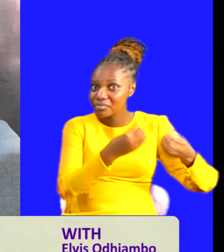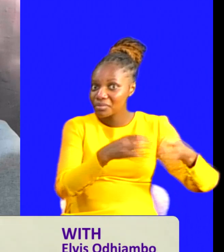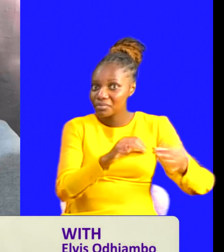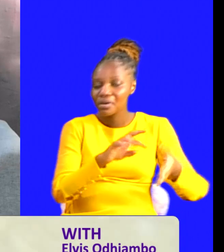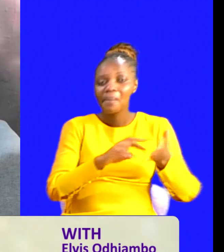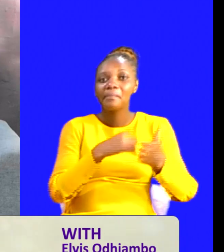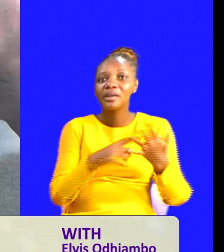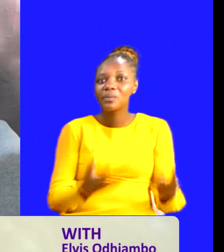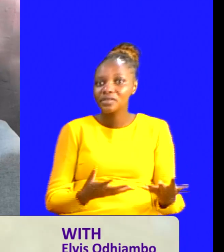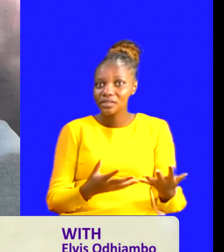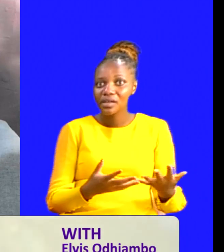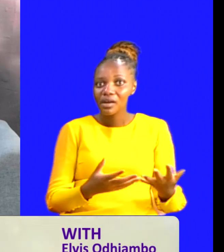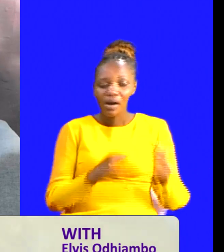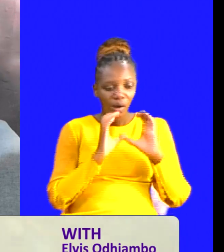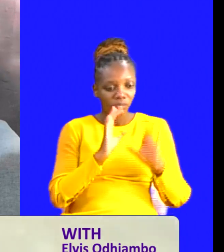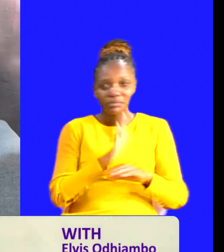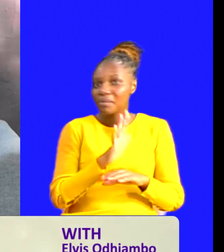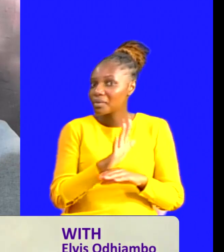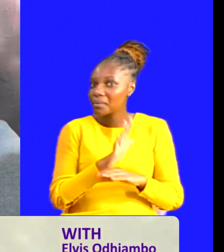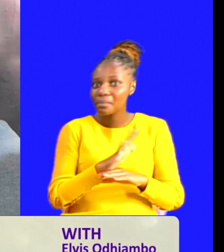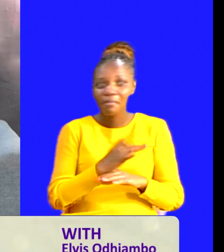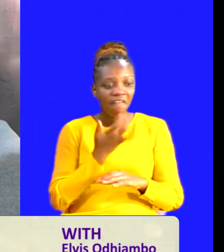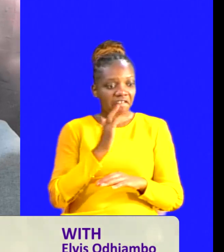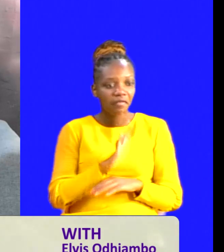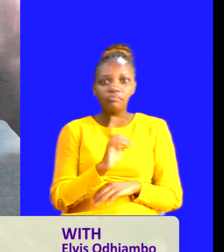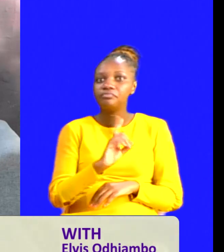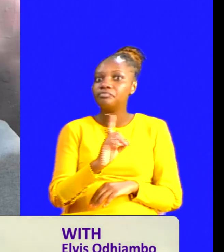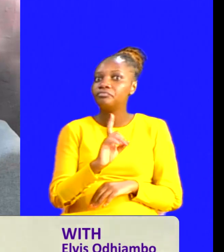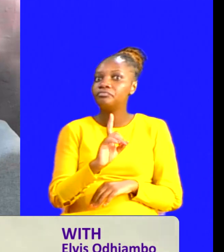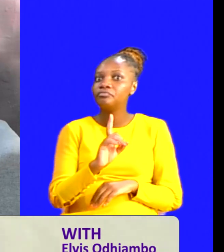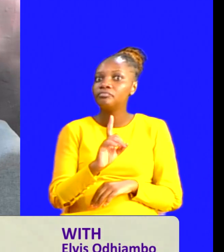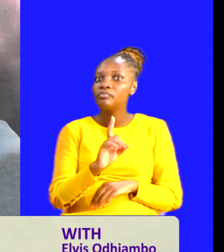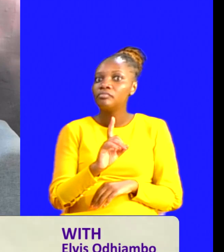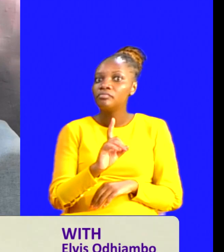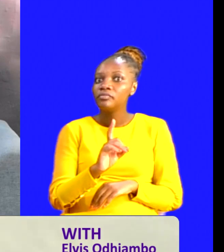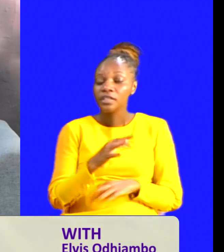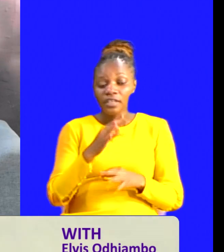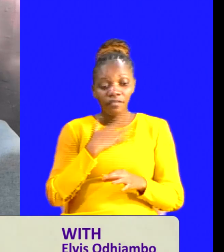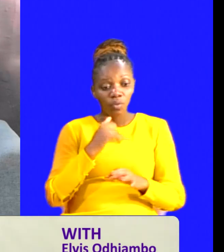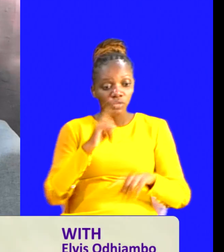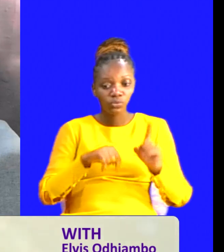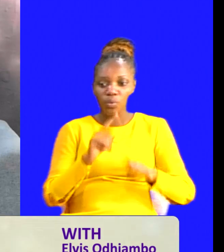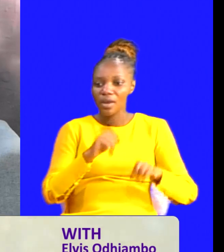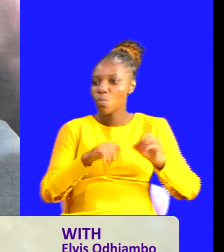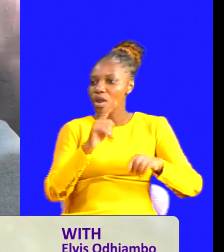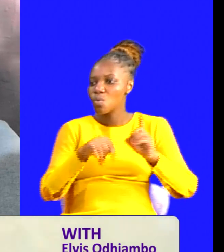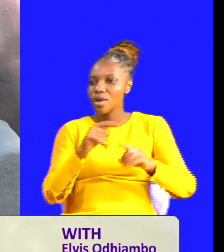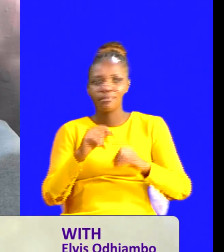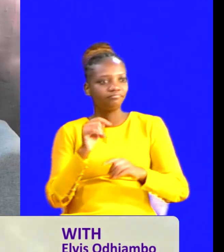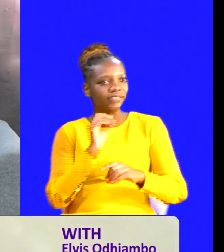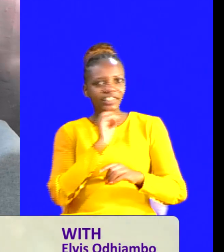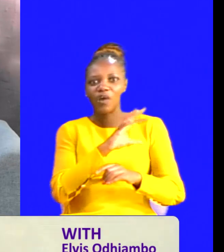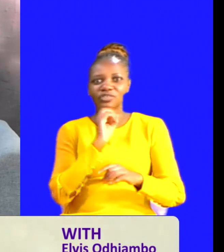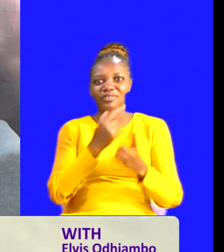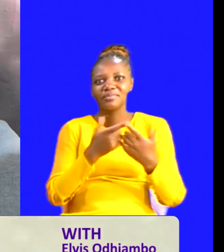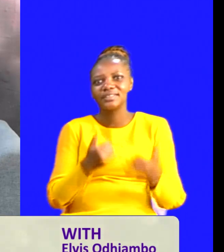be will not be in favor for them, because Pochettino was very vocal about how he wants to win all these titles. Maybe you can say